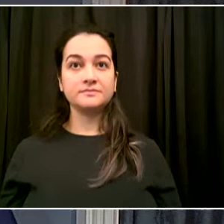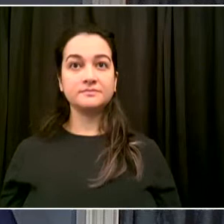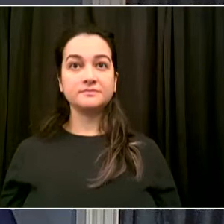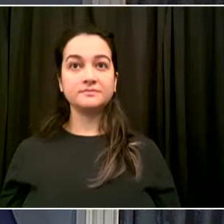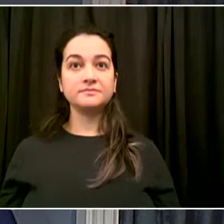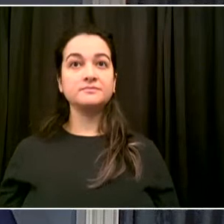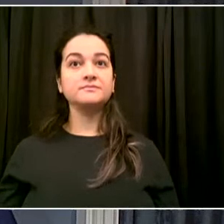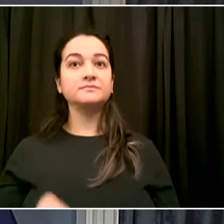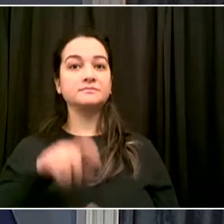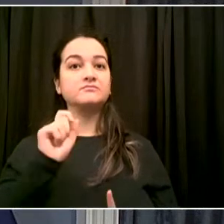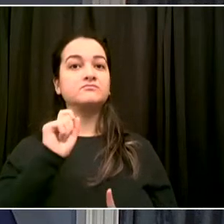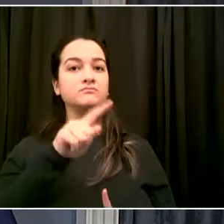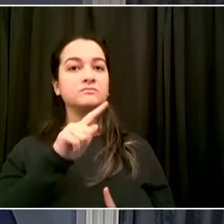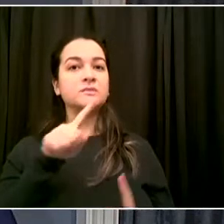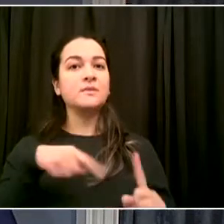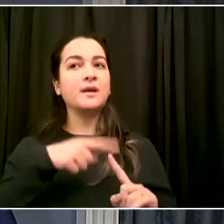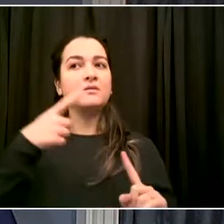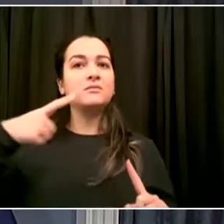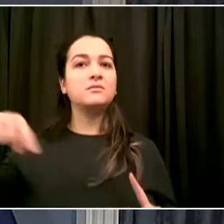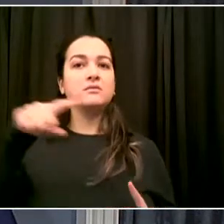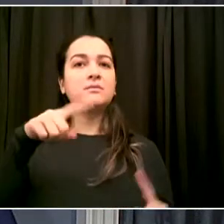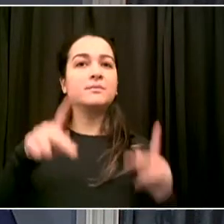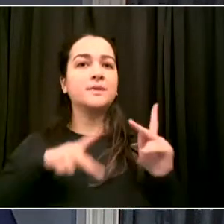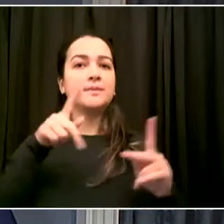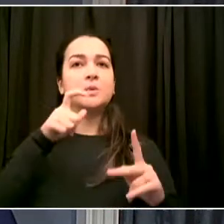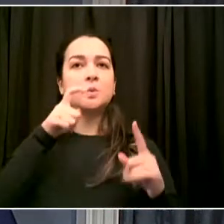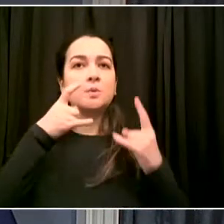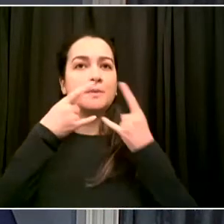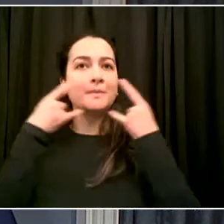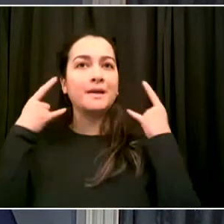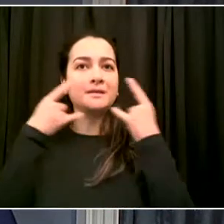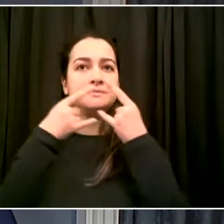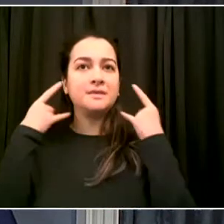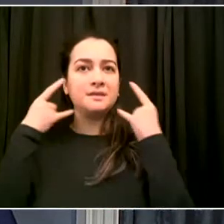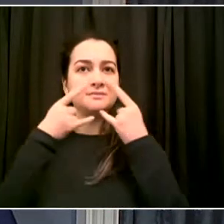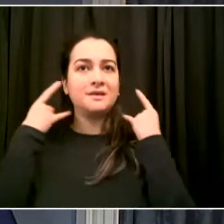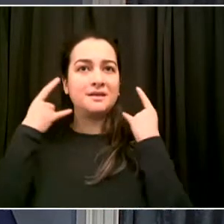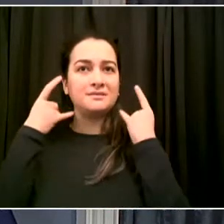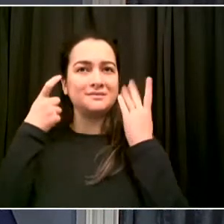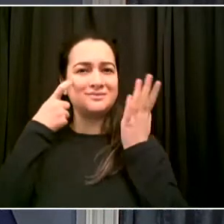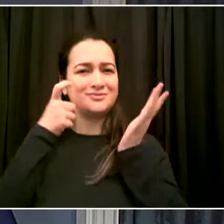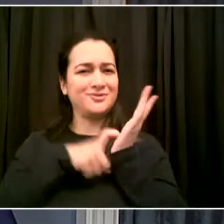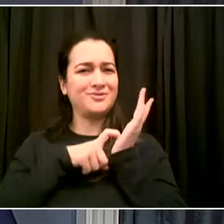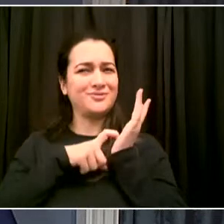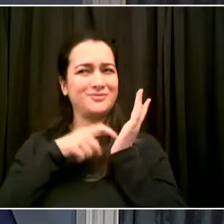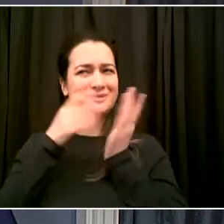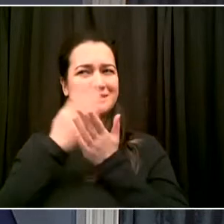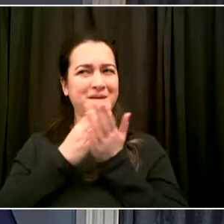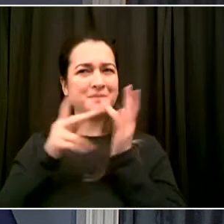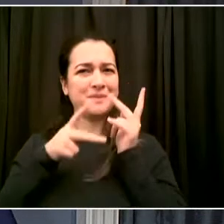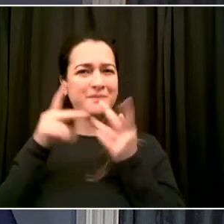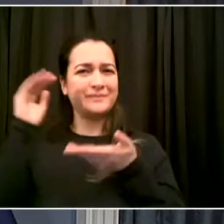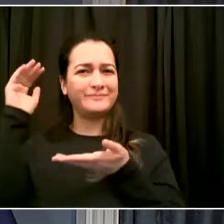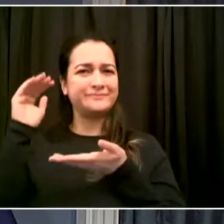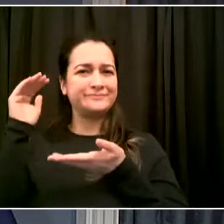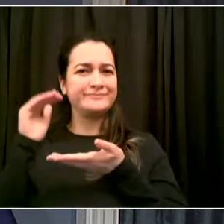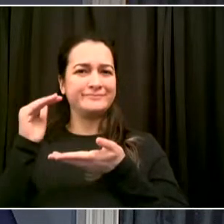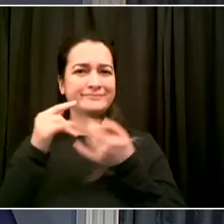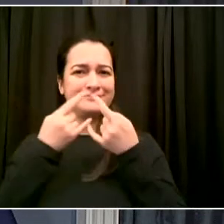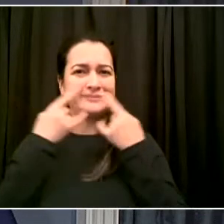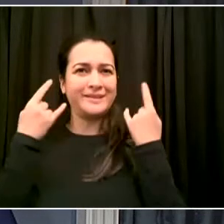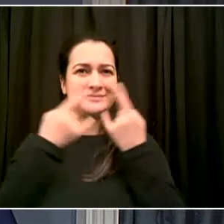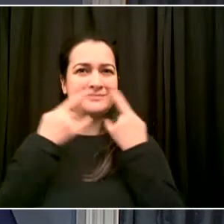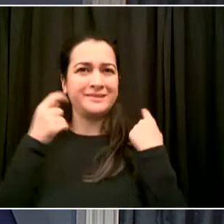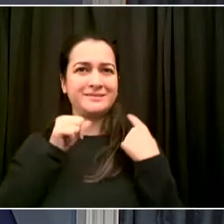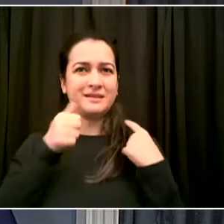I'm vaccinated, so why should I be wearing a mask, which, personally infuriates myself. But I wanted to know what the city's strategy is for implementing